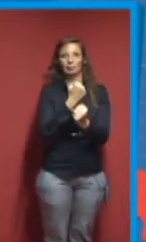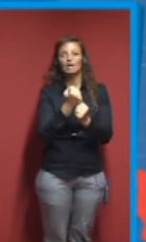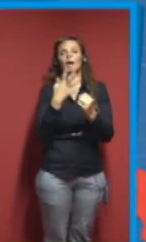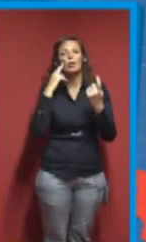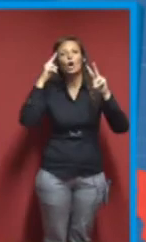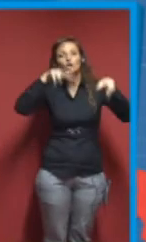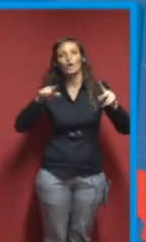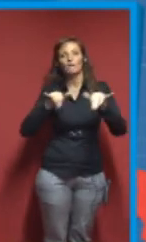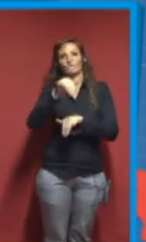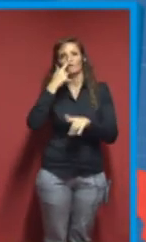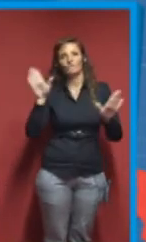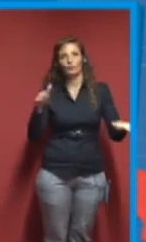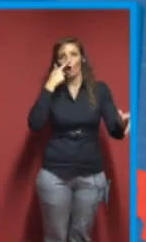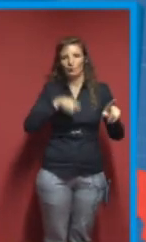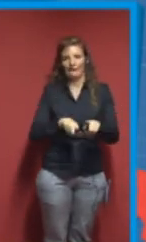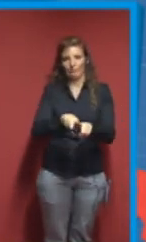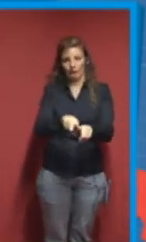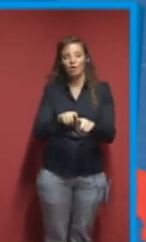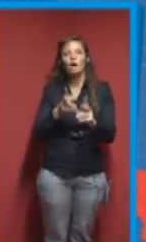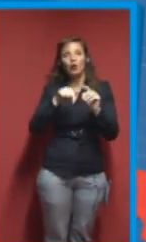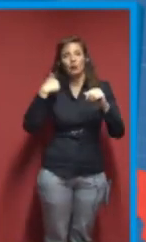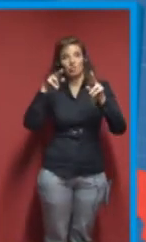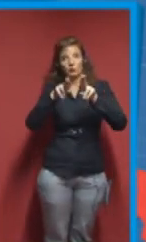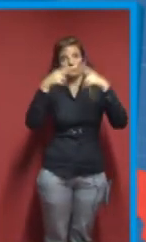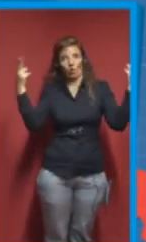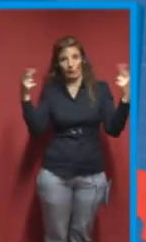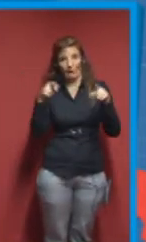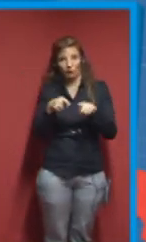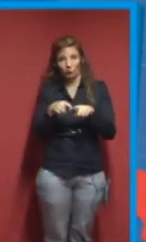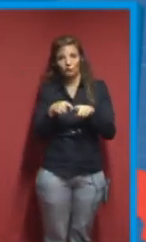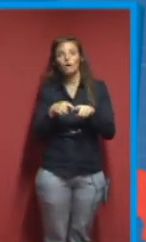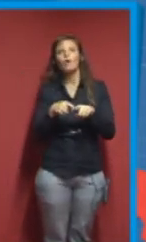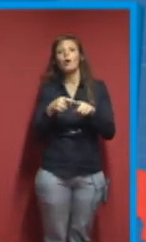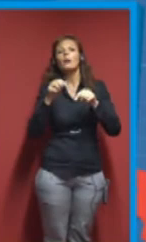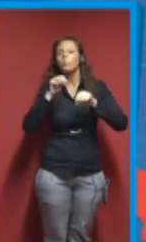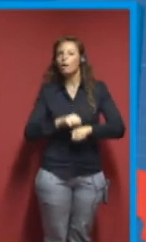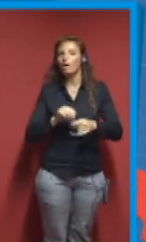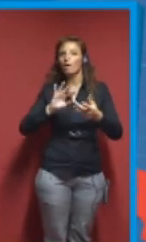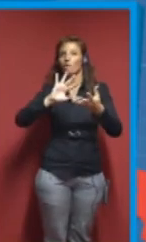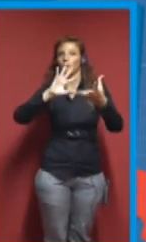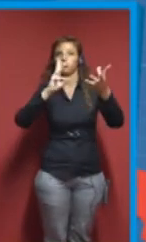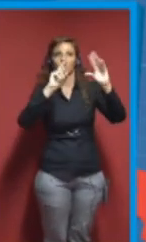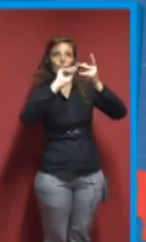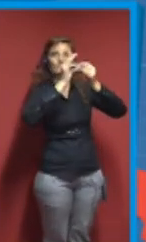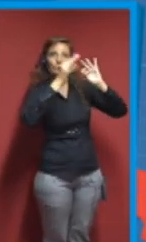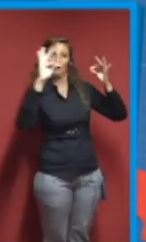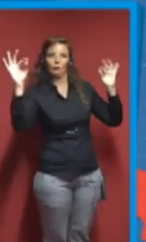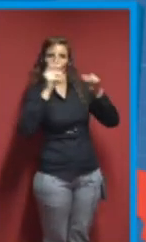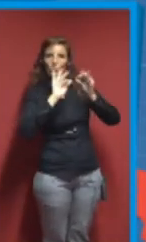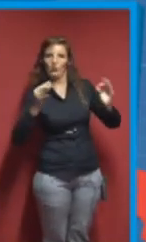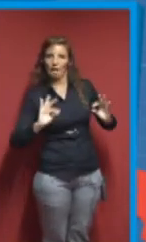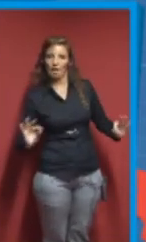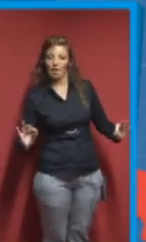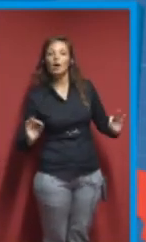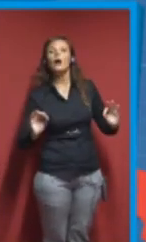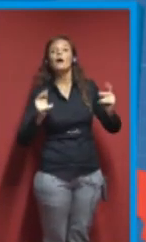we discovered that we could model wingsuit flying by putting sensors on Geo and having them fly and record data. We discovered